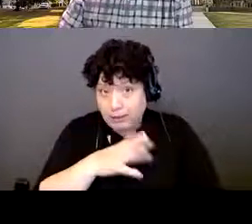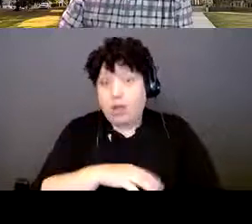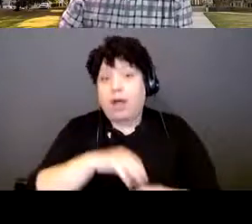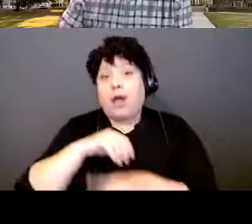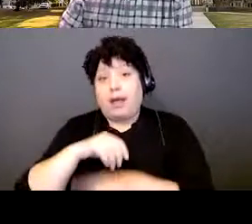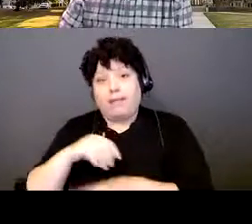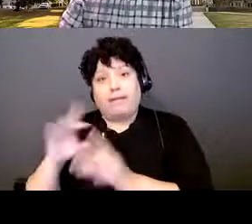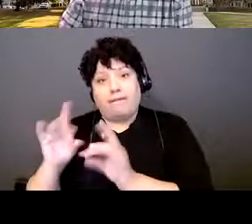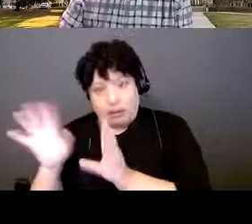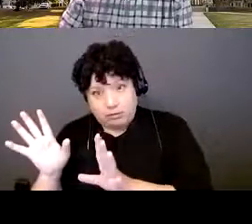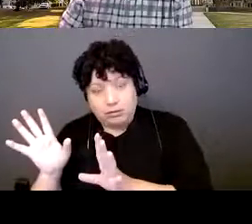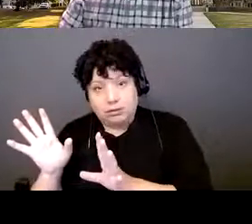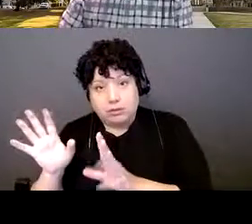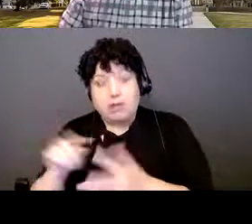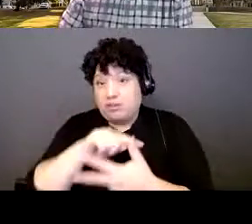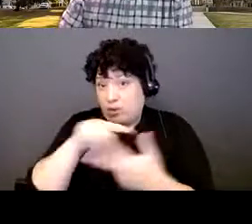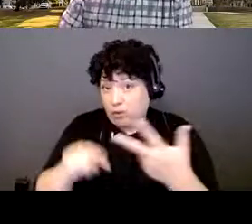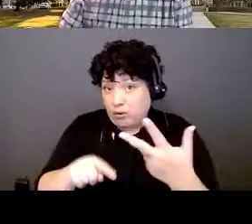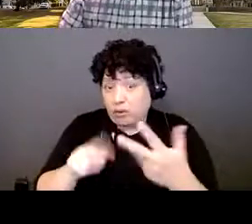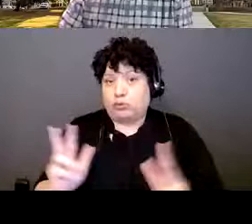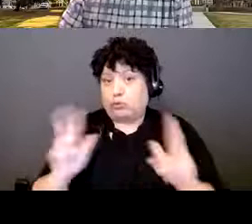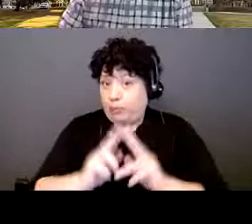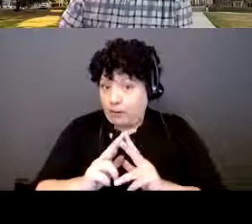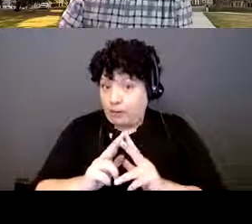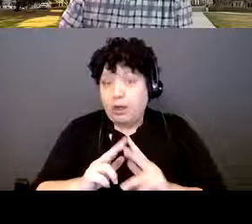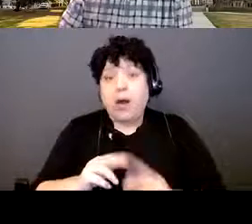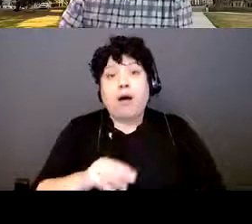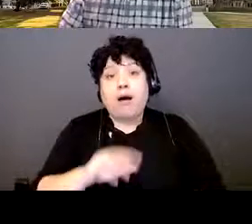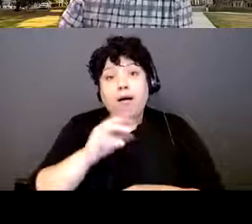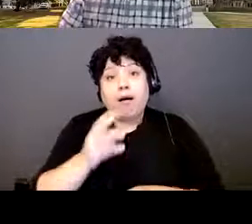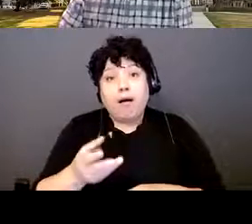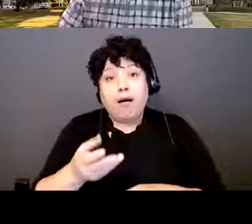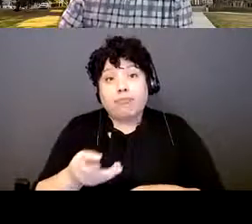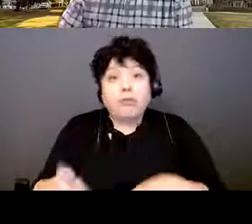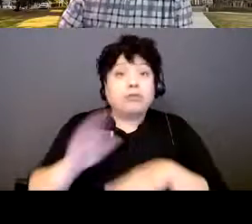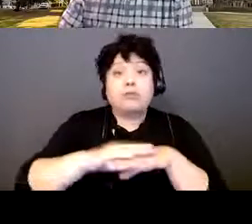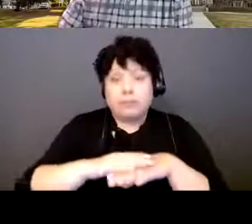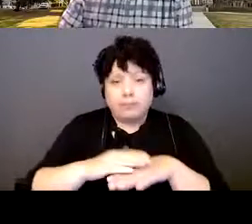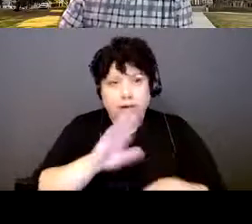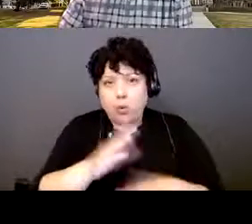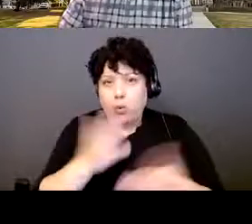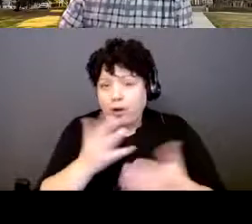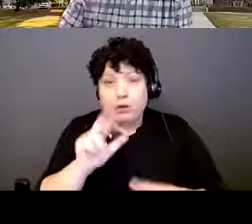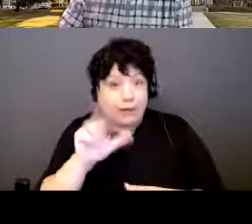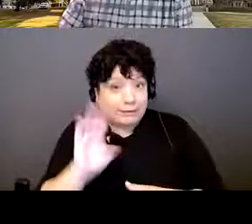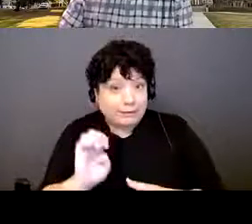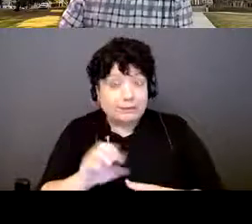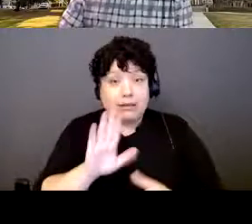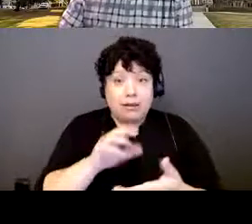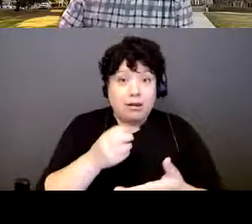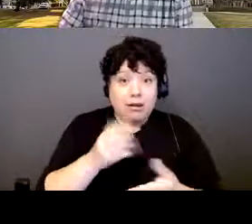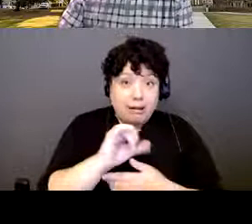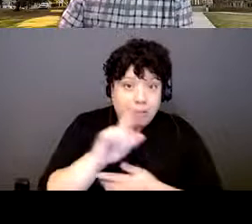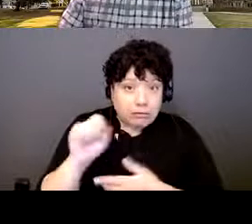And then if you lay over top of that the intersections of race and class and